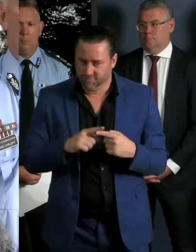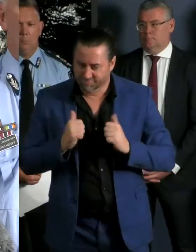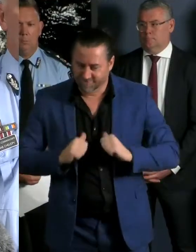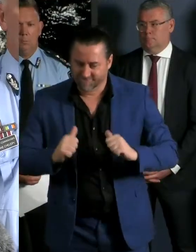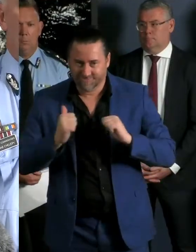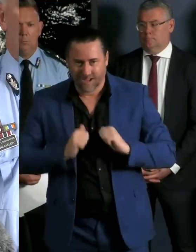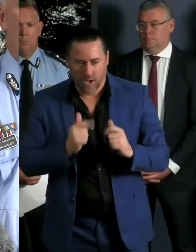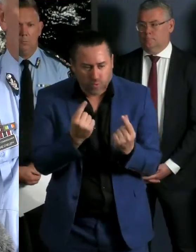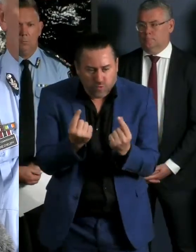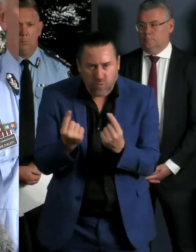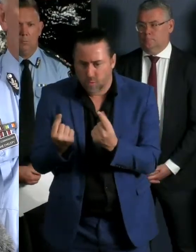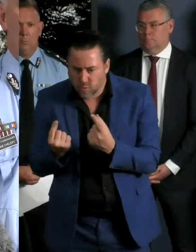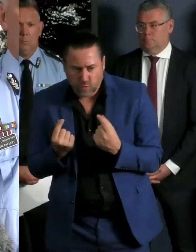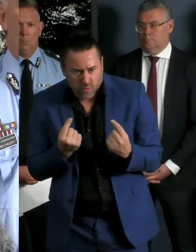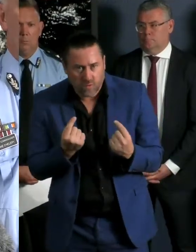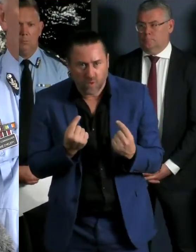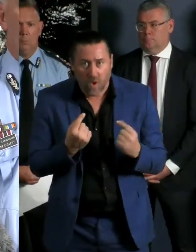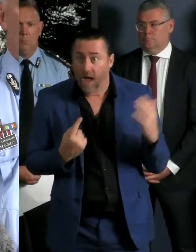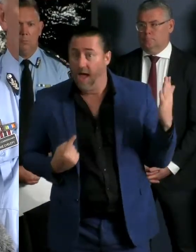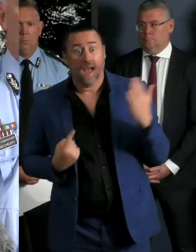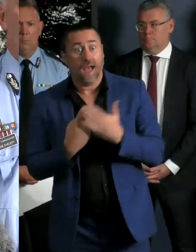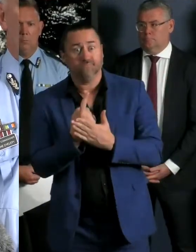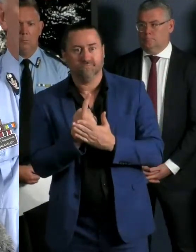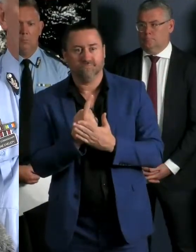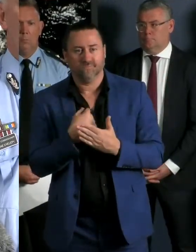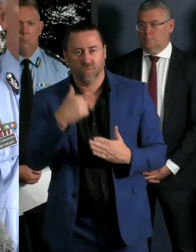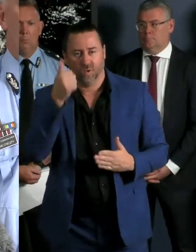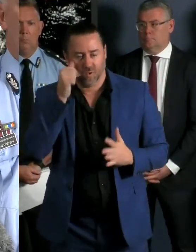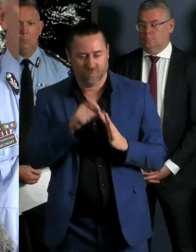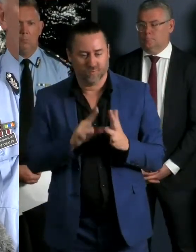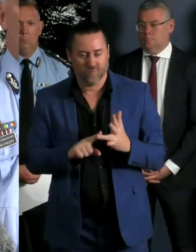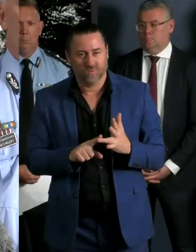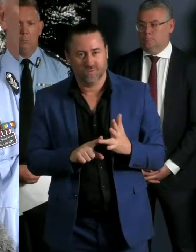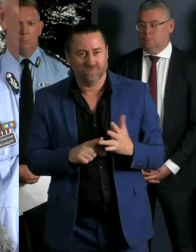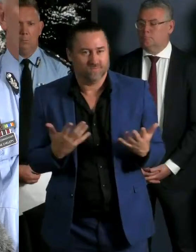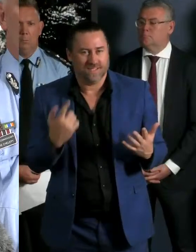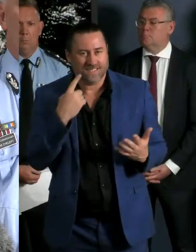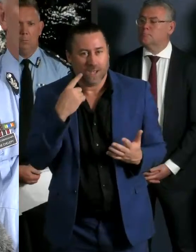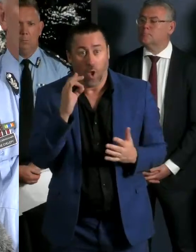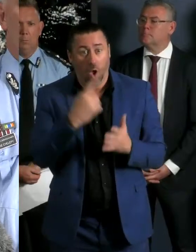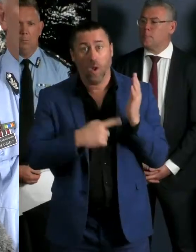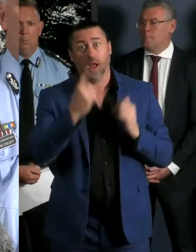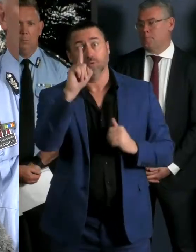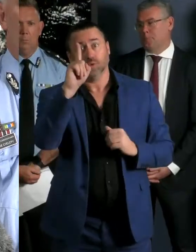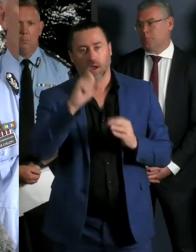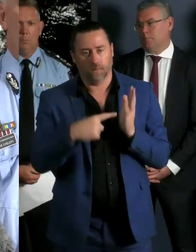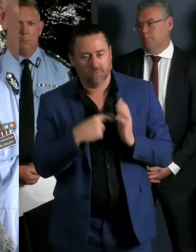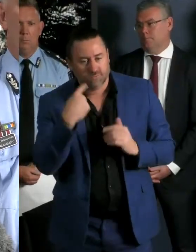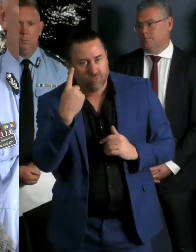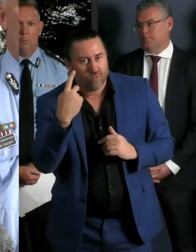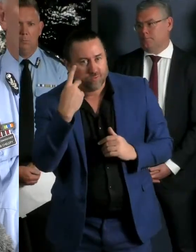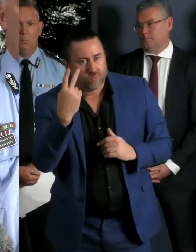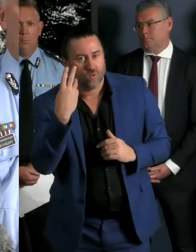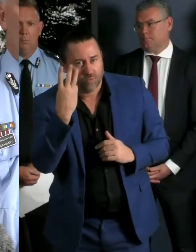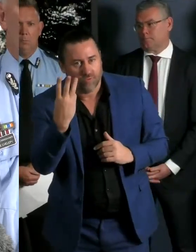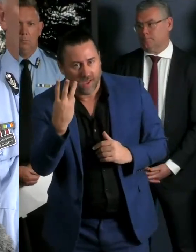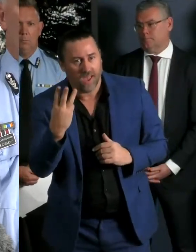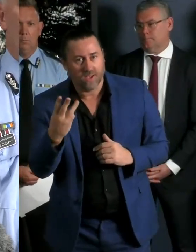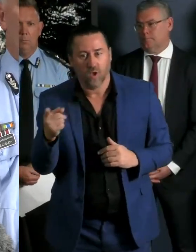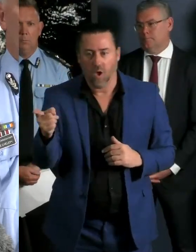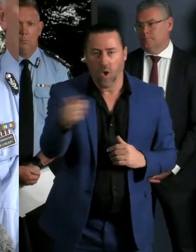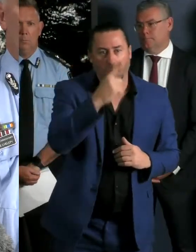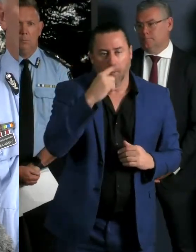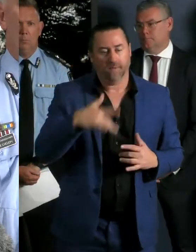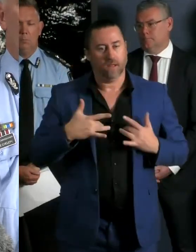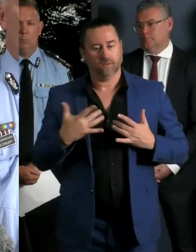but incredibly as important as we also recover. So for us, it's incredibly important to have high visibility